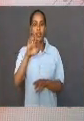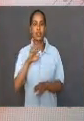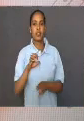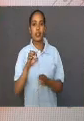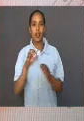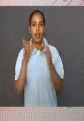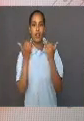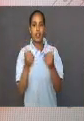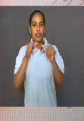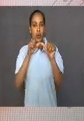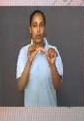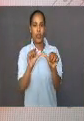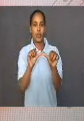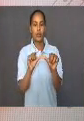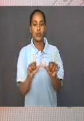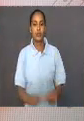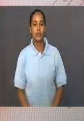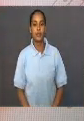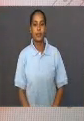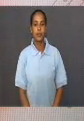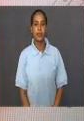Let us continue.